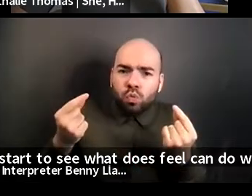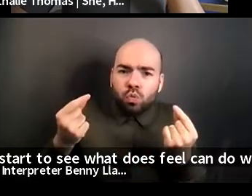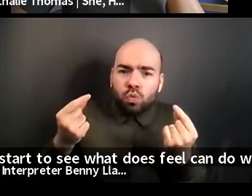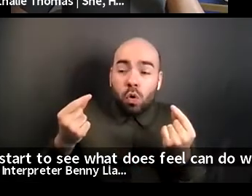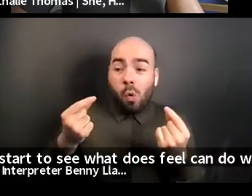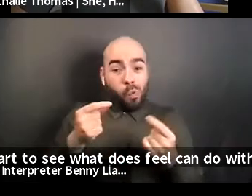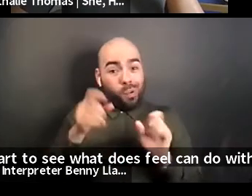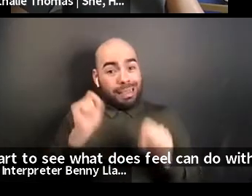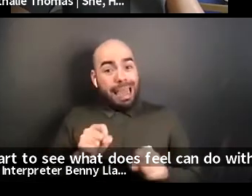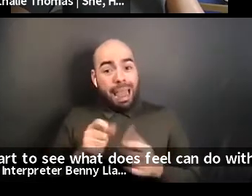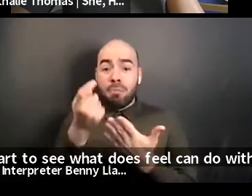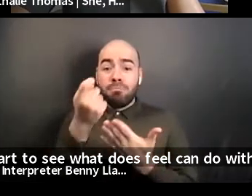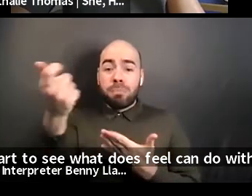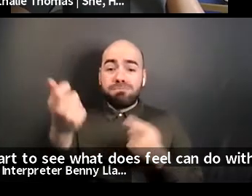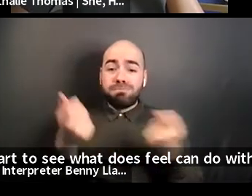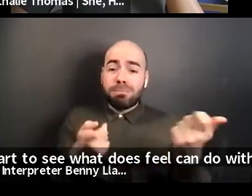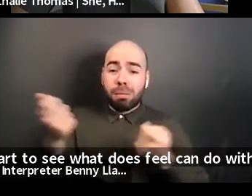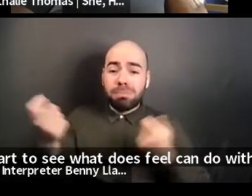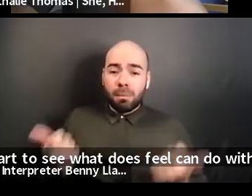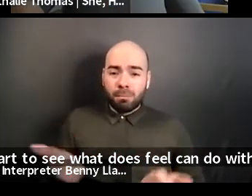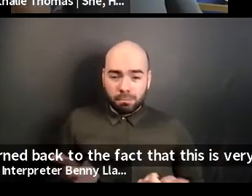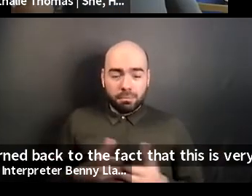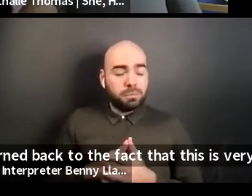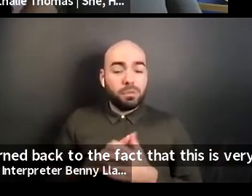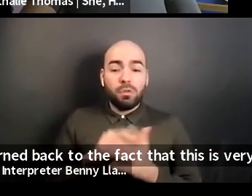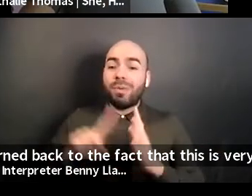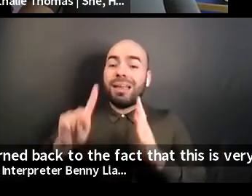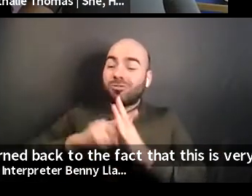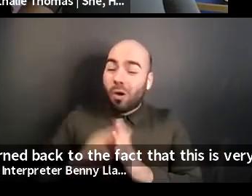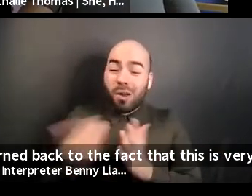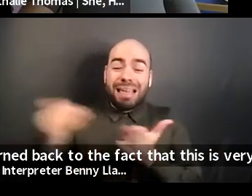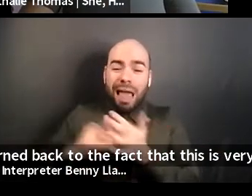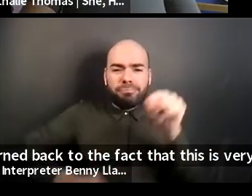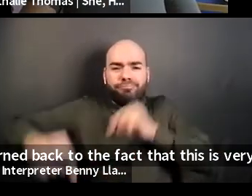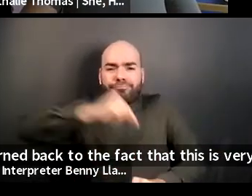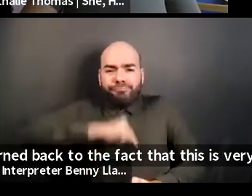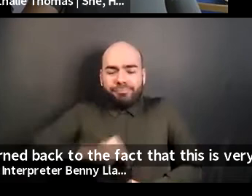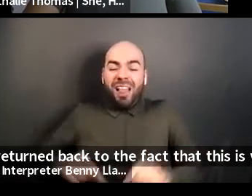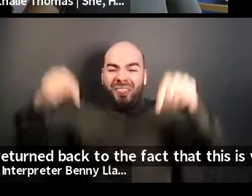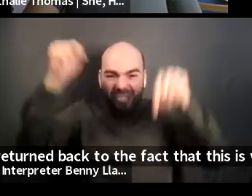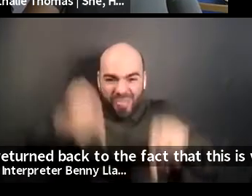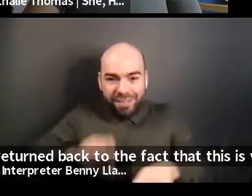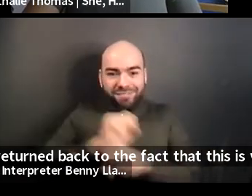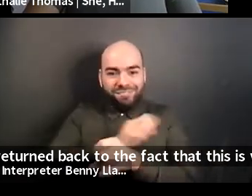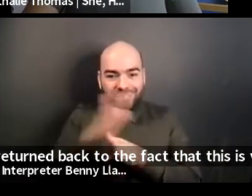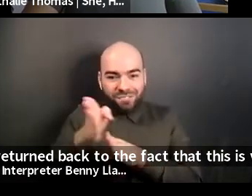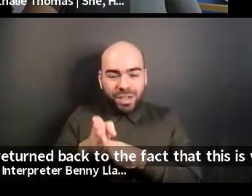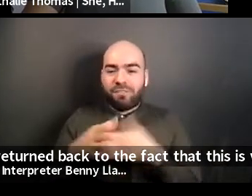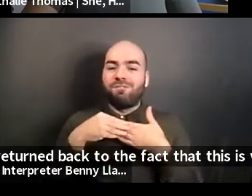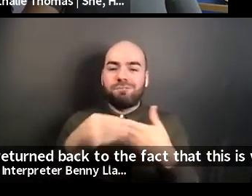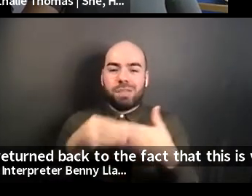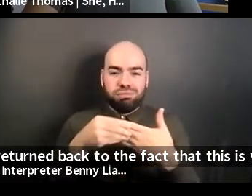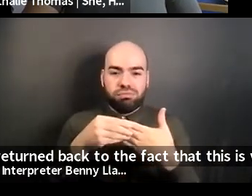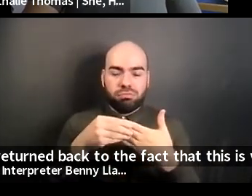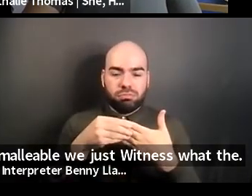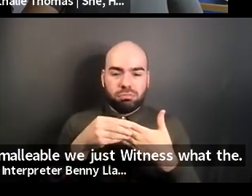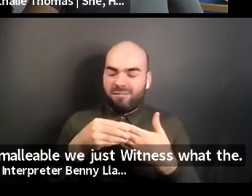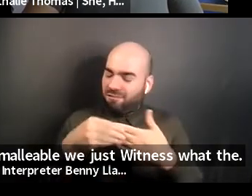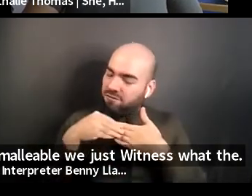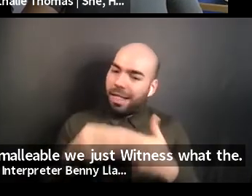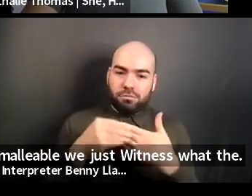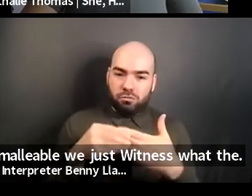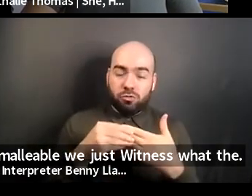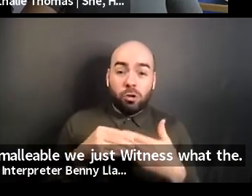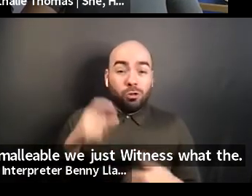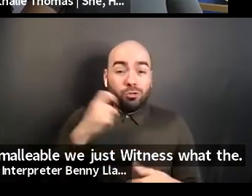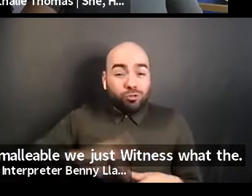return back to the fact that this is very malleable. We just witness like the entire